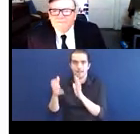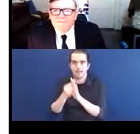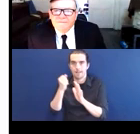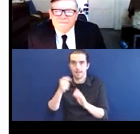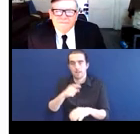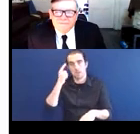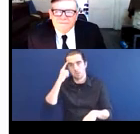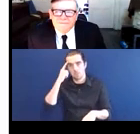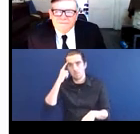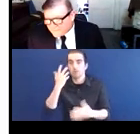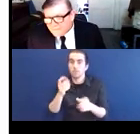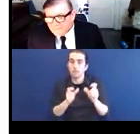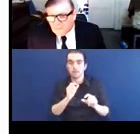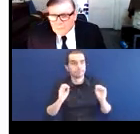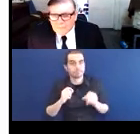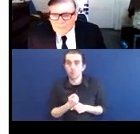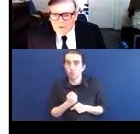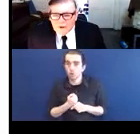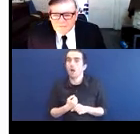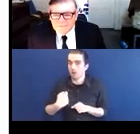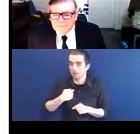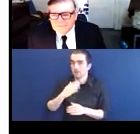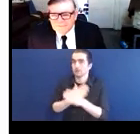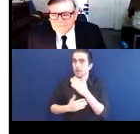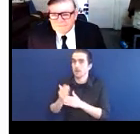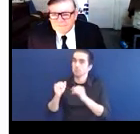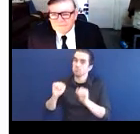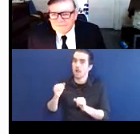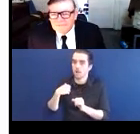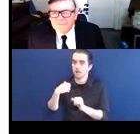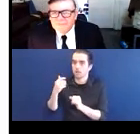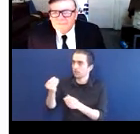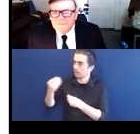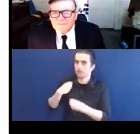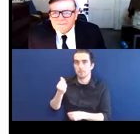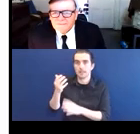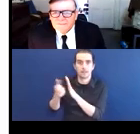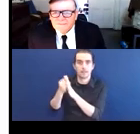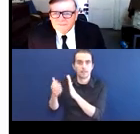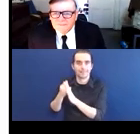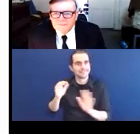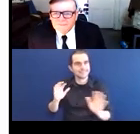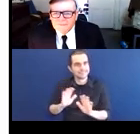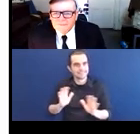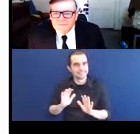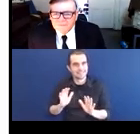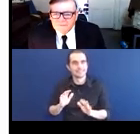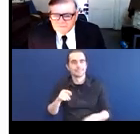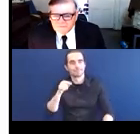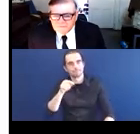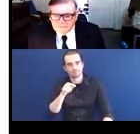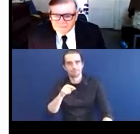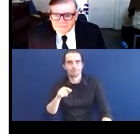bring forward, like sort of hypertension does not necessarily make you disabled, of course. It is a chronic condition,